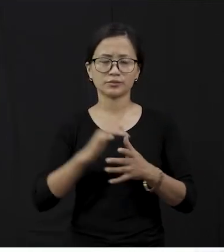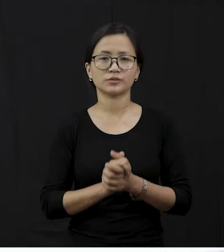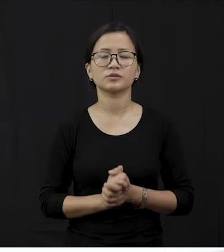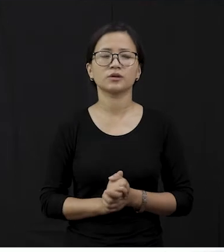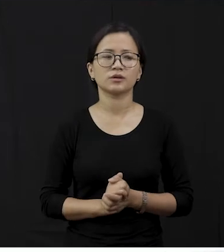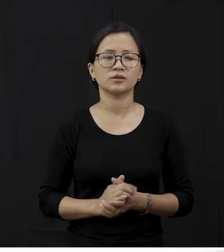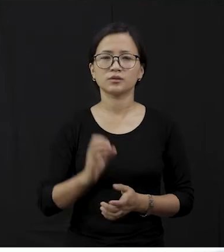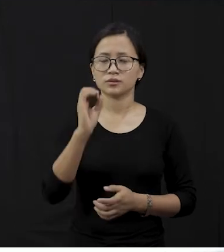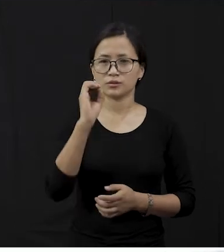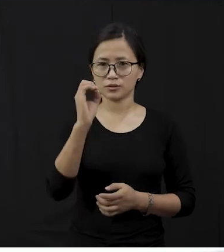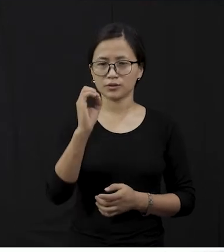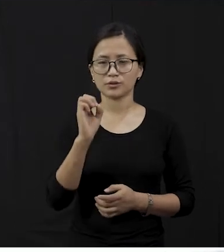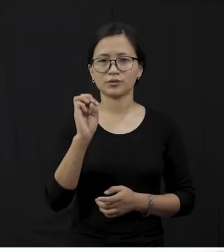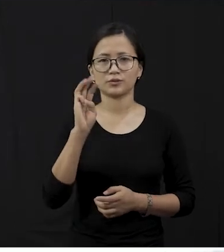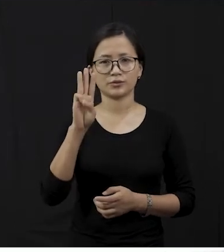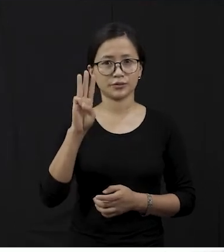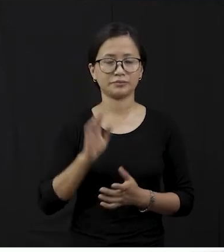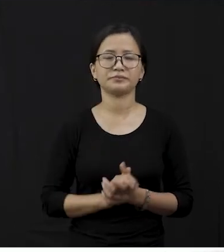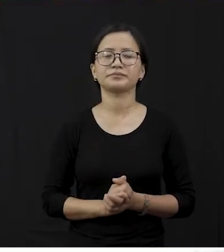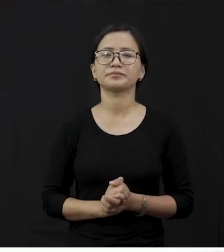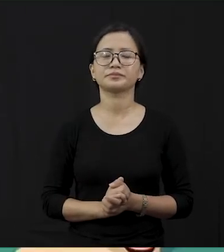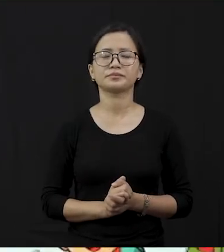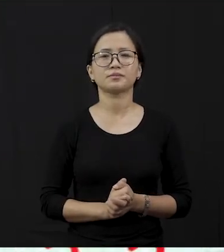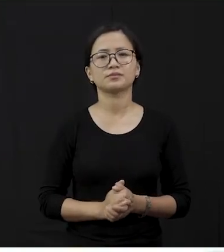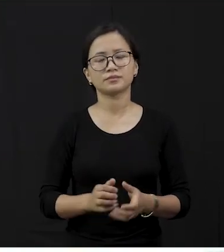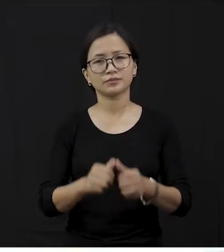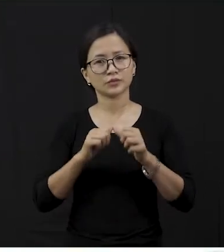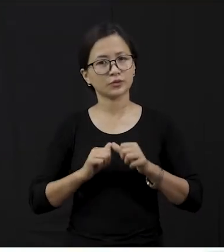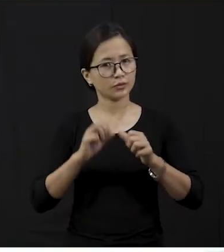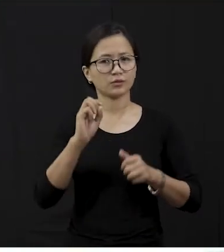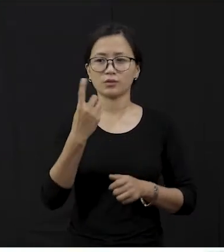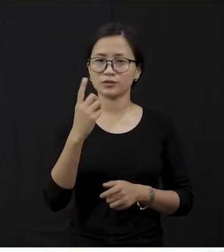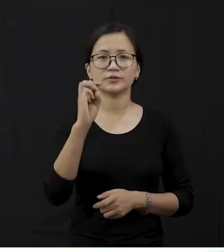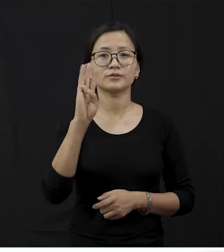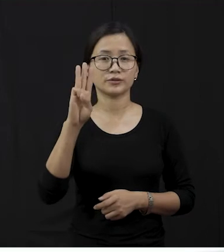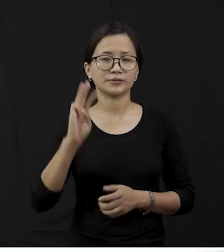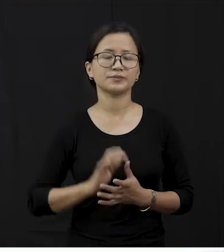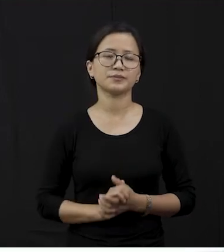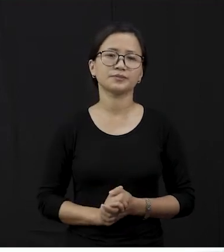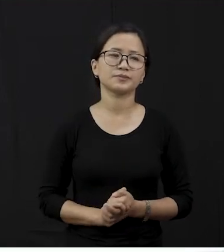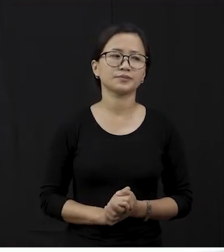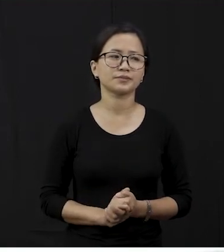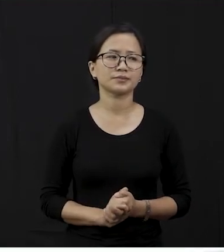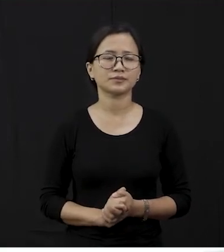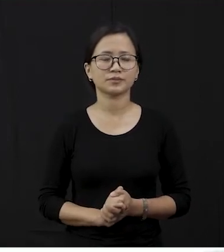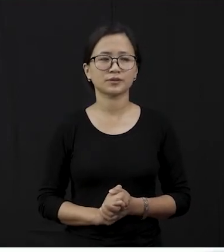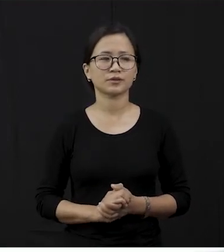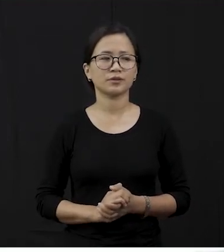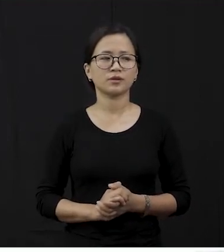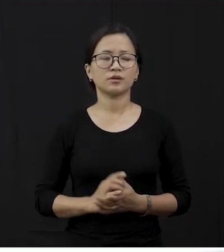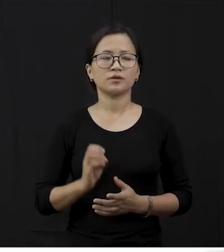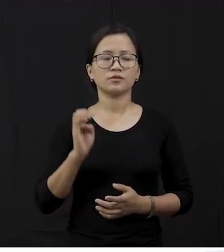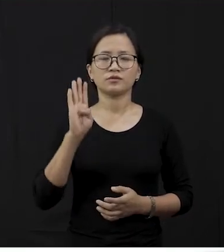50, we got the answer as 3. Okay, then look here. One more example.